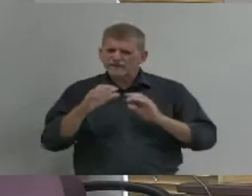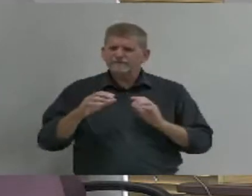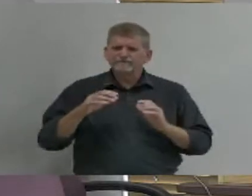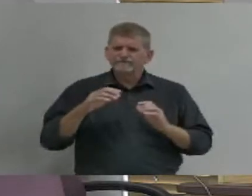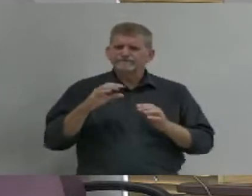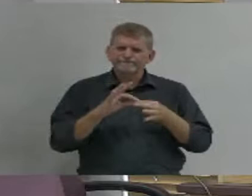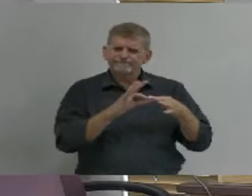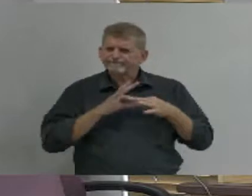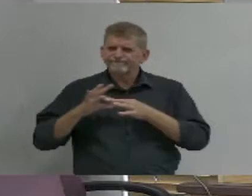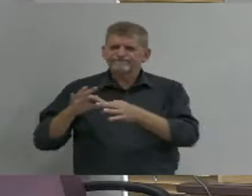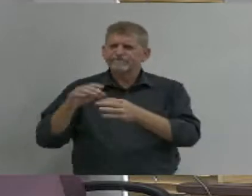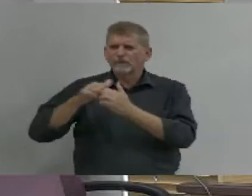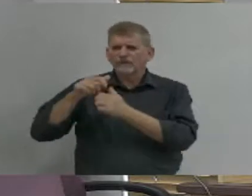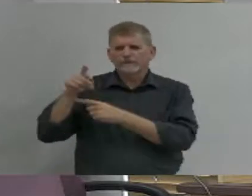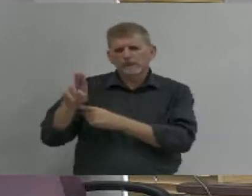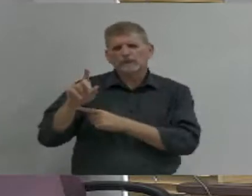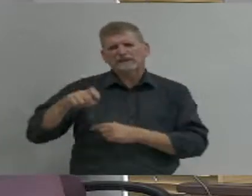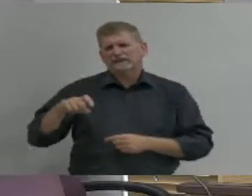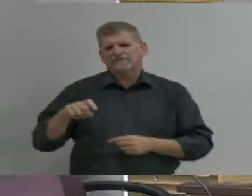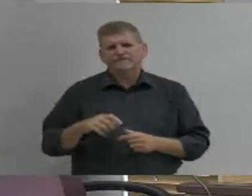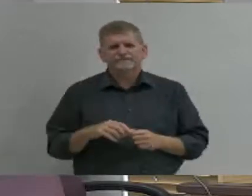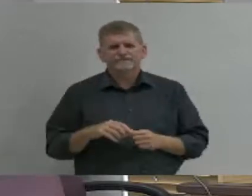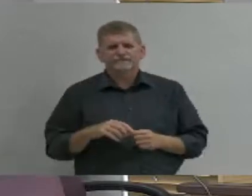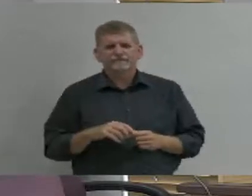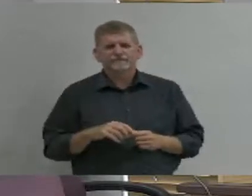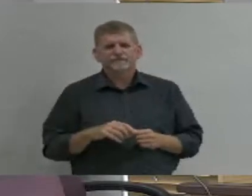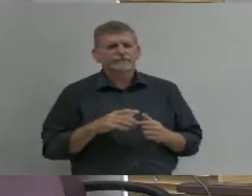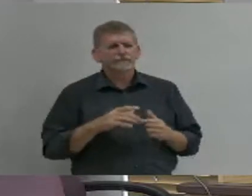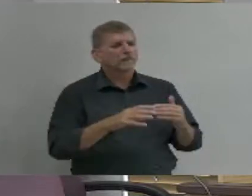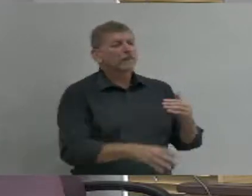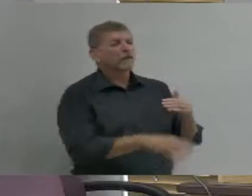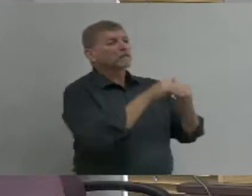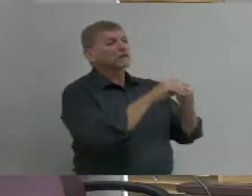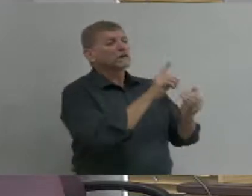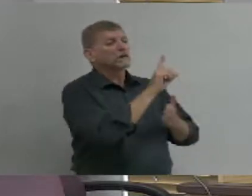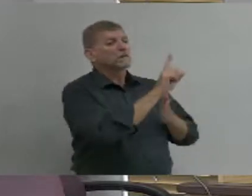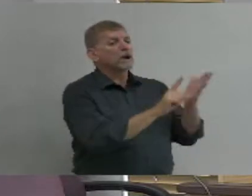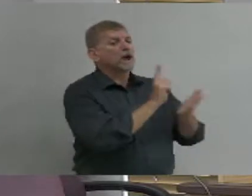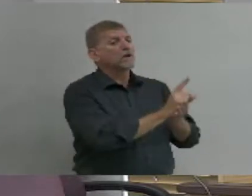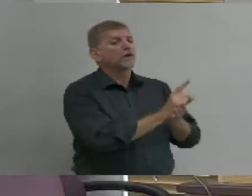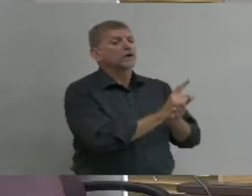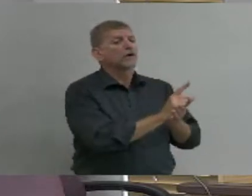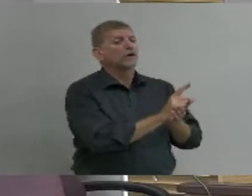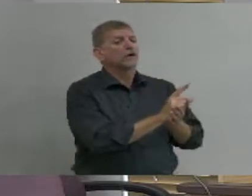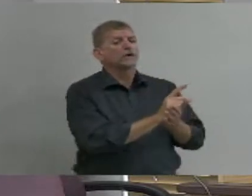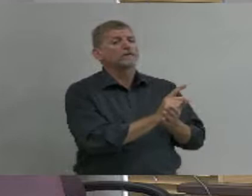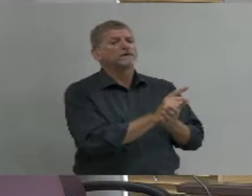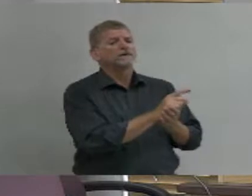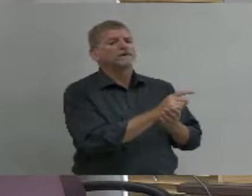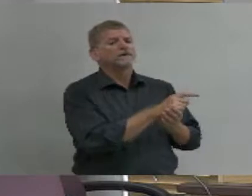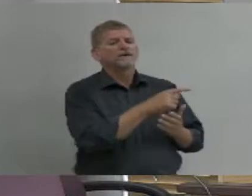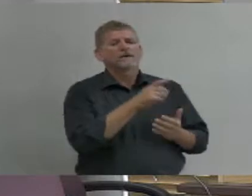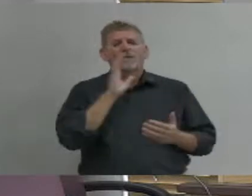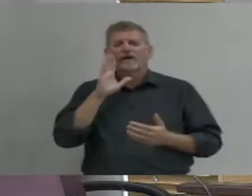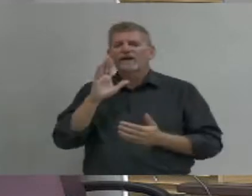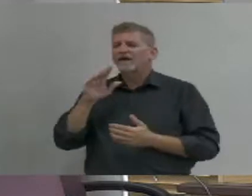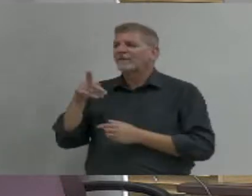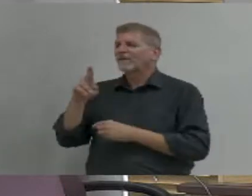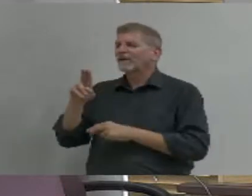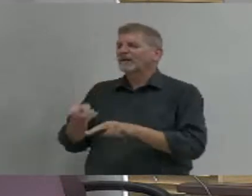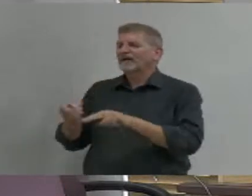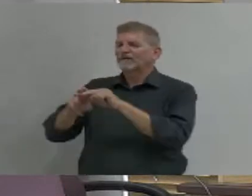make any kind of difference in the actual case situation, but it can make a lot of difference in the